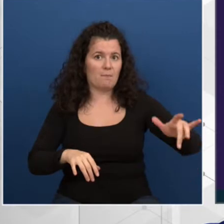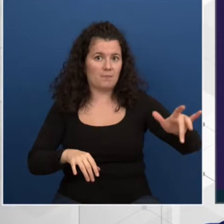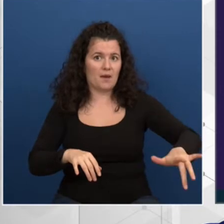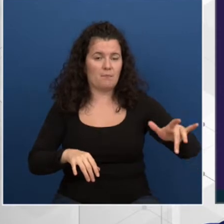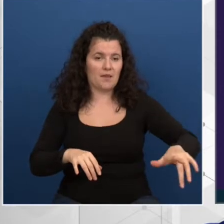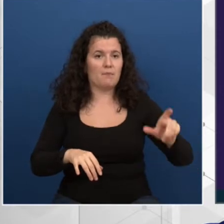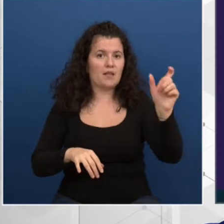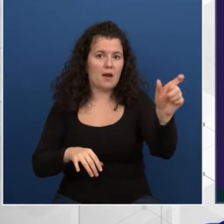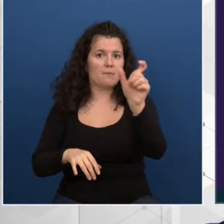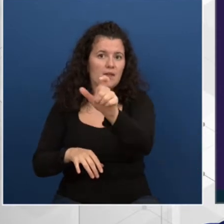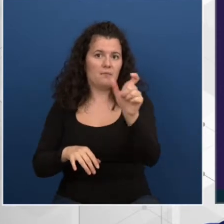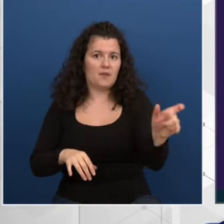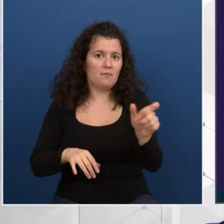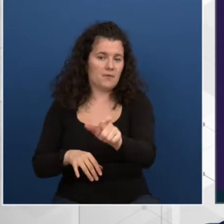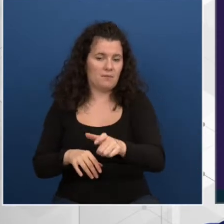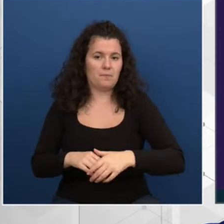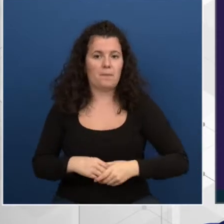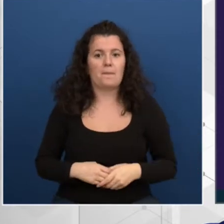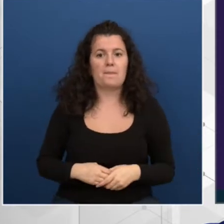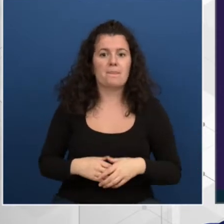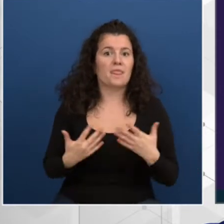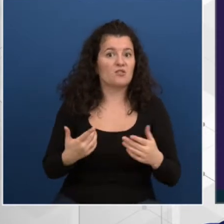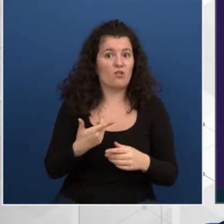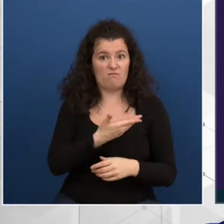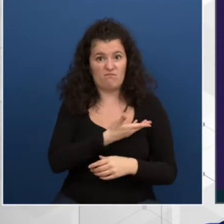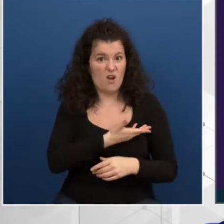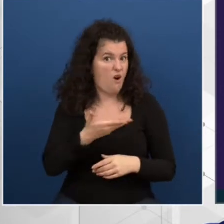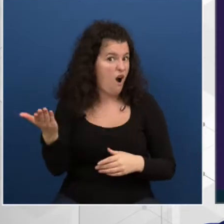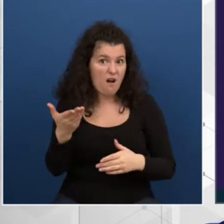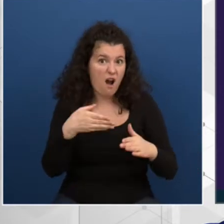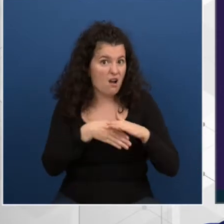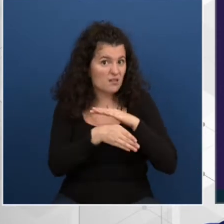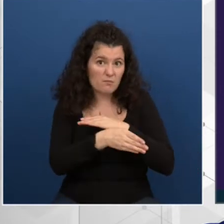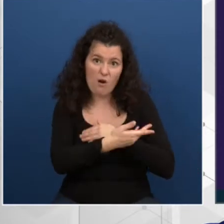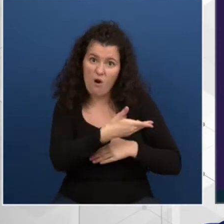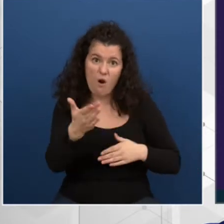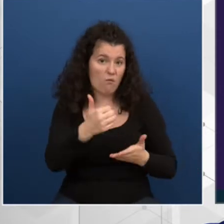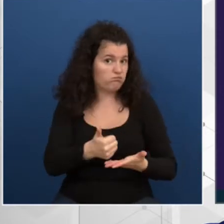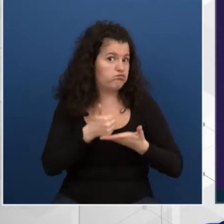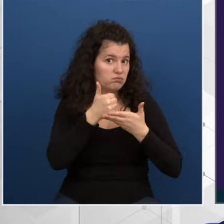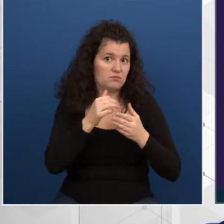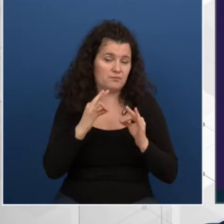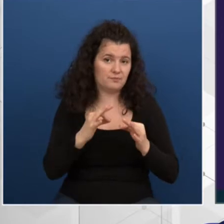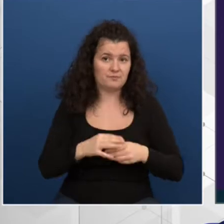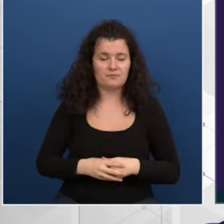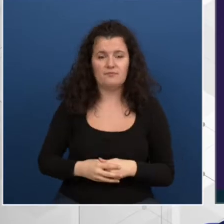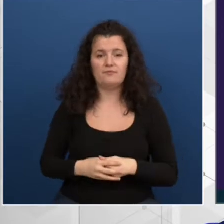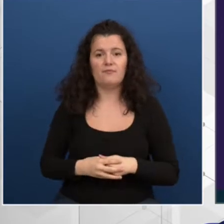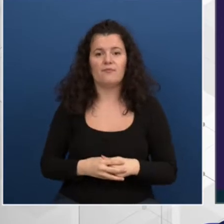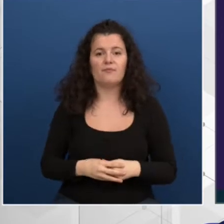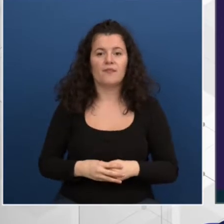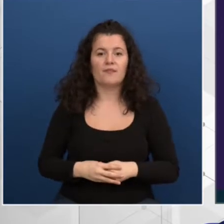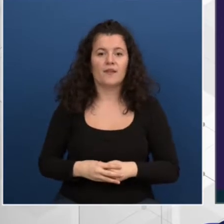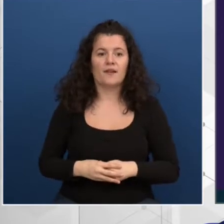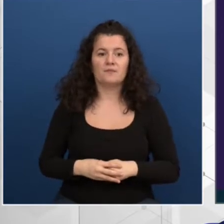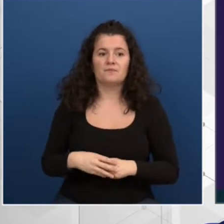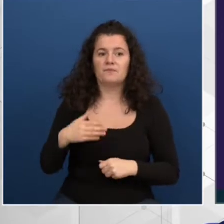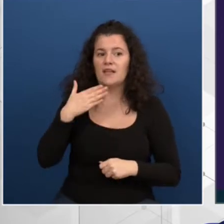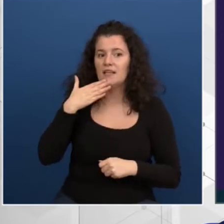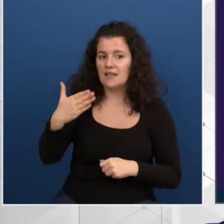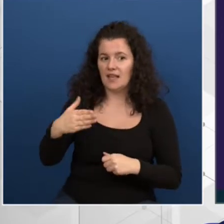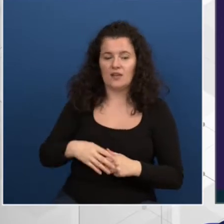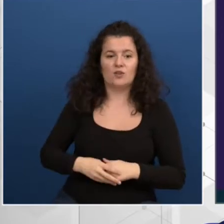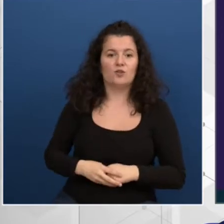put accessibility first and when we design it inclusively. That's right, Jacqueline. The first thing we need to remember is that accessibility needs